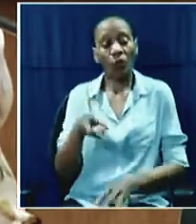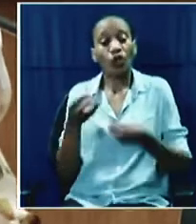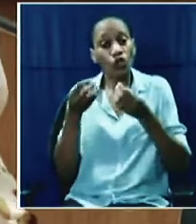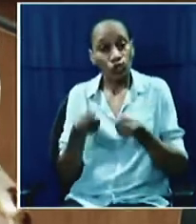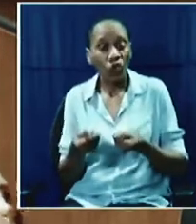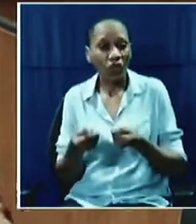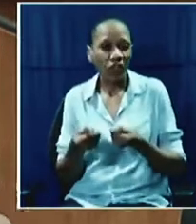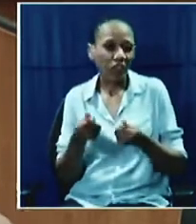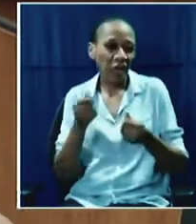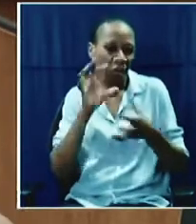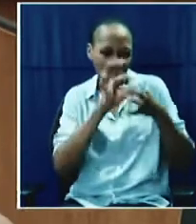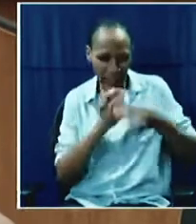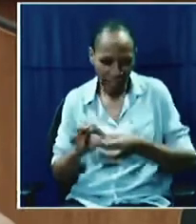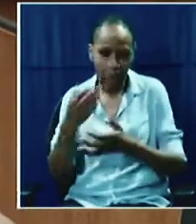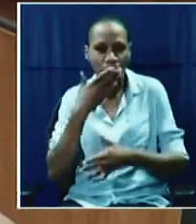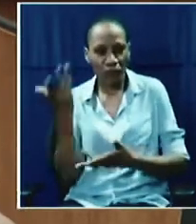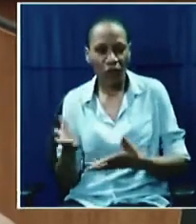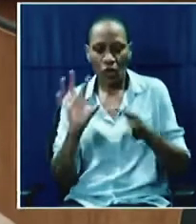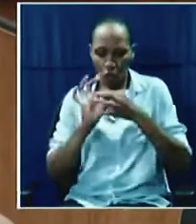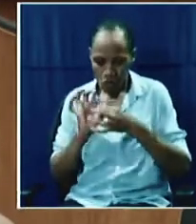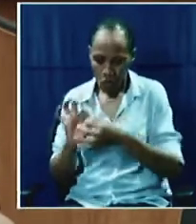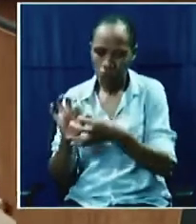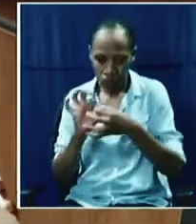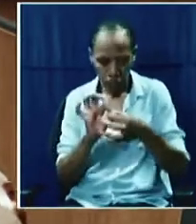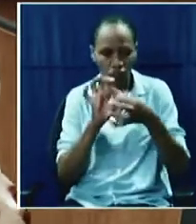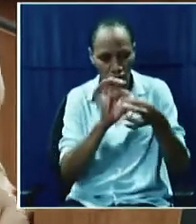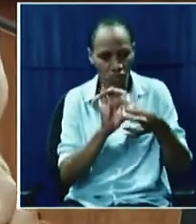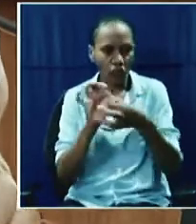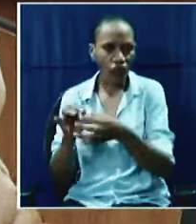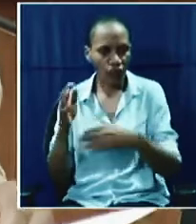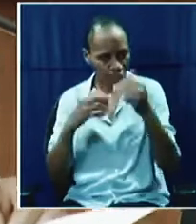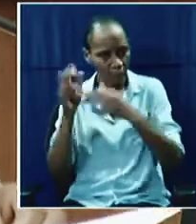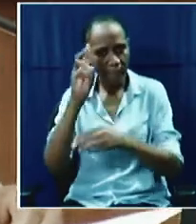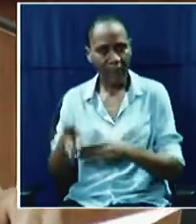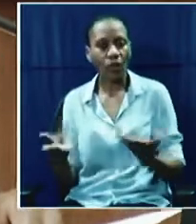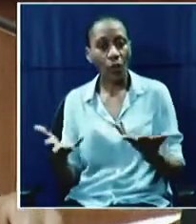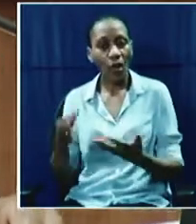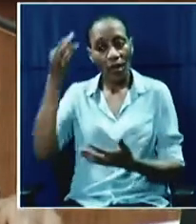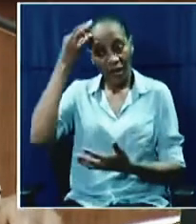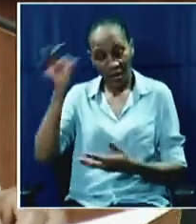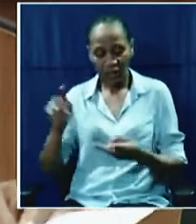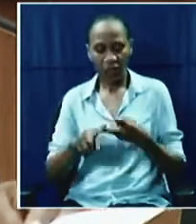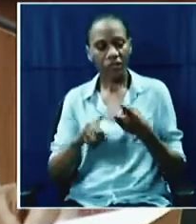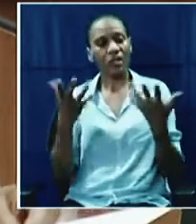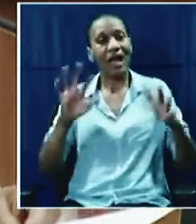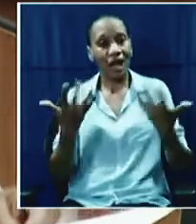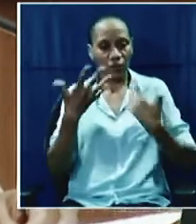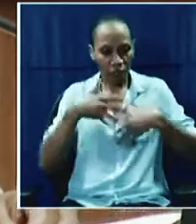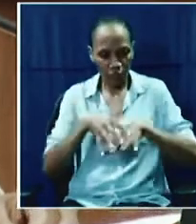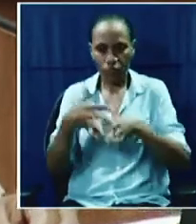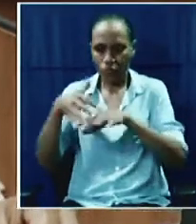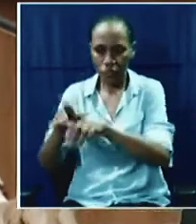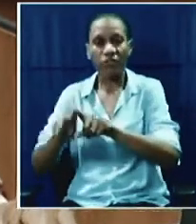lack of coherence, coordination, and integration in government and in the implementation of